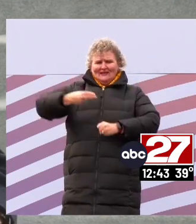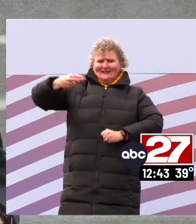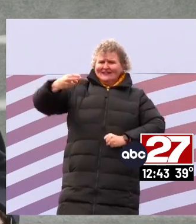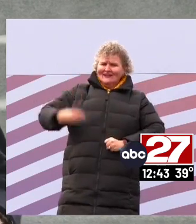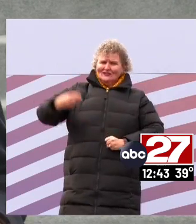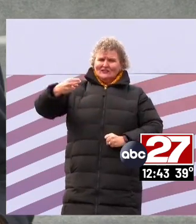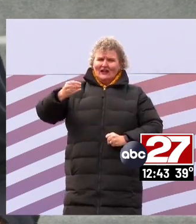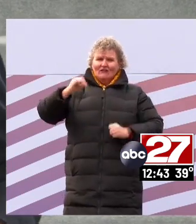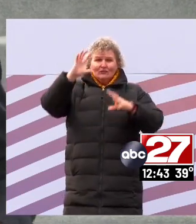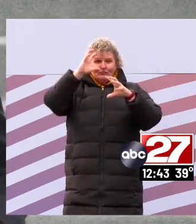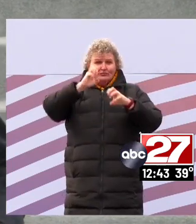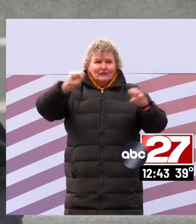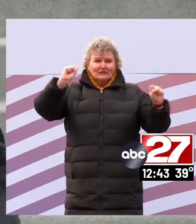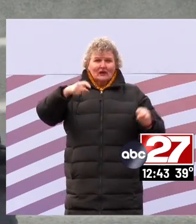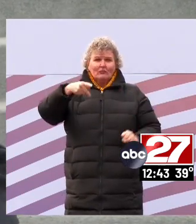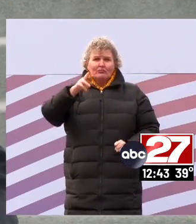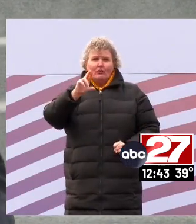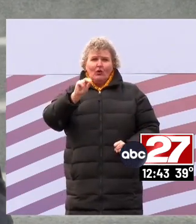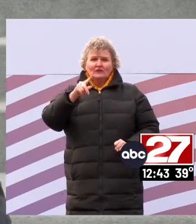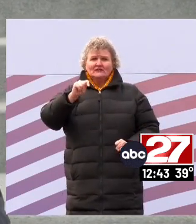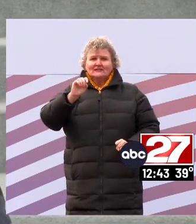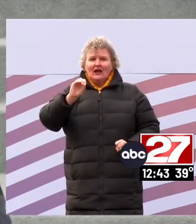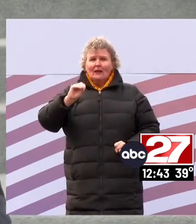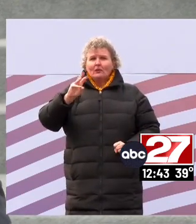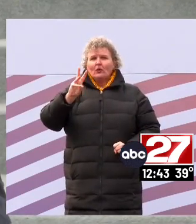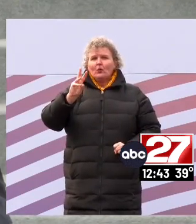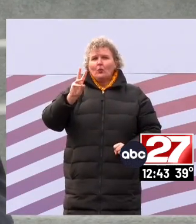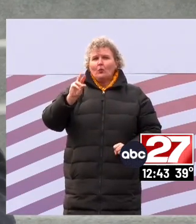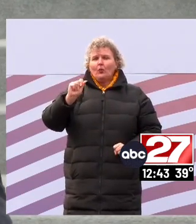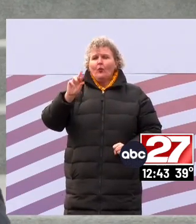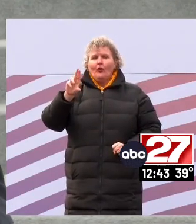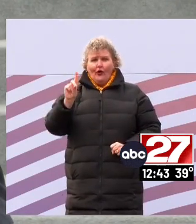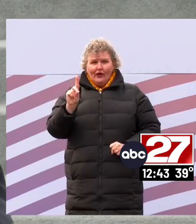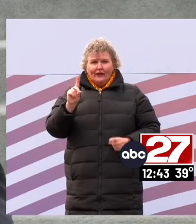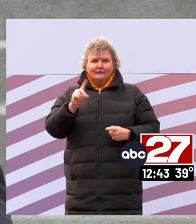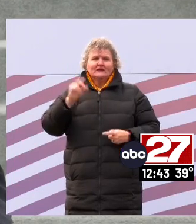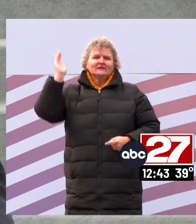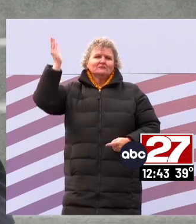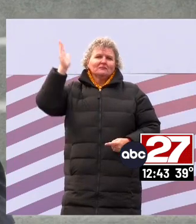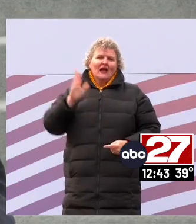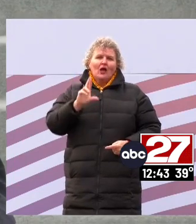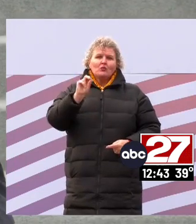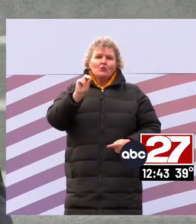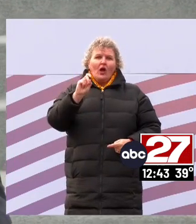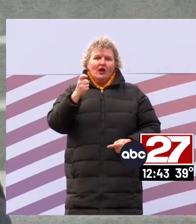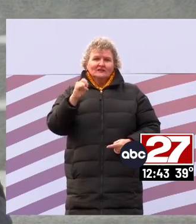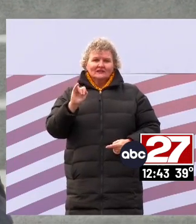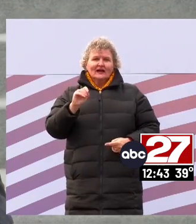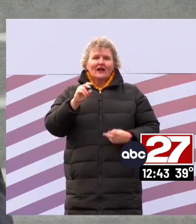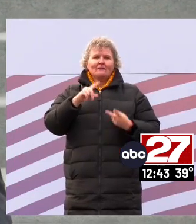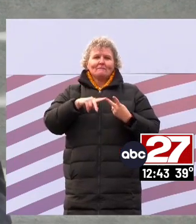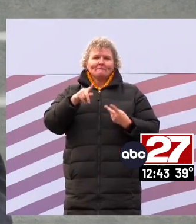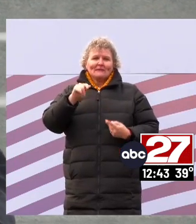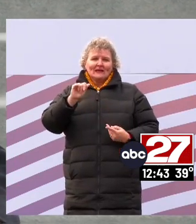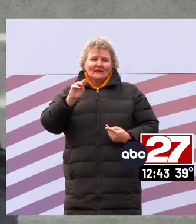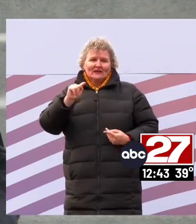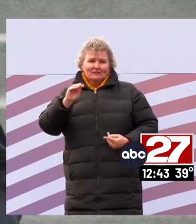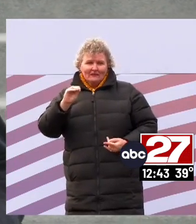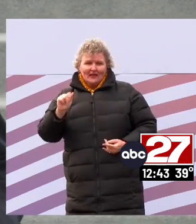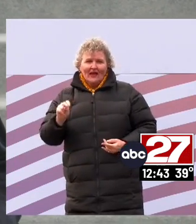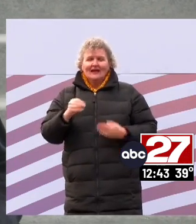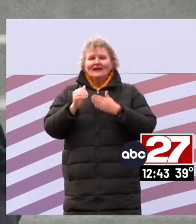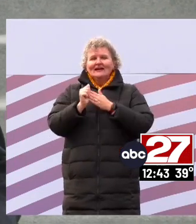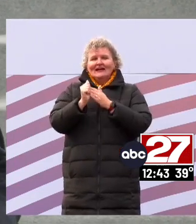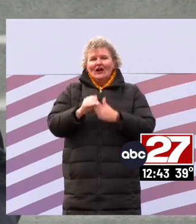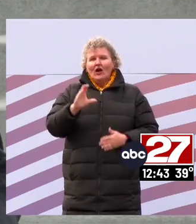to be joined by her and Speaker Rossi, Leader Pittman, Leader Costa, Leader McClinton, and Leader